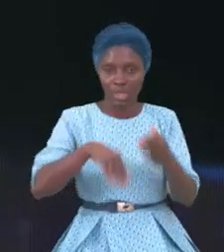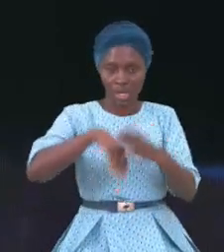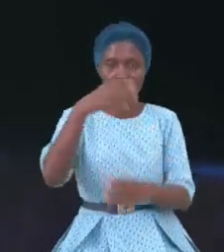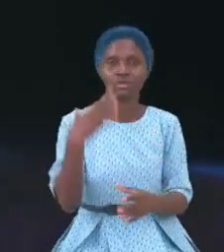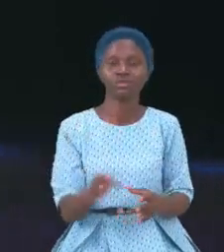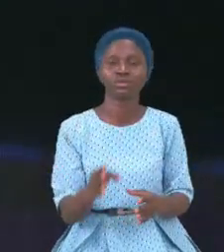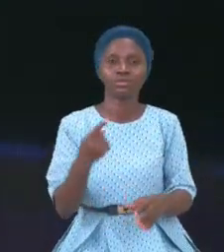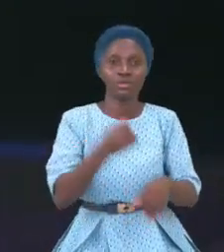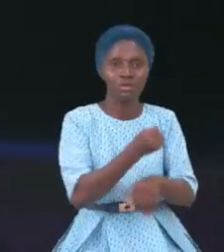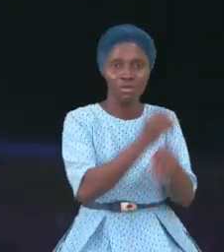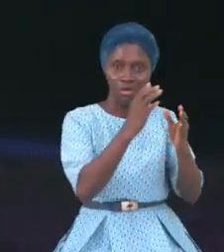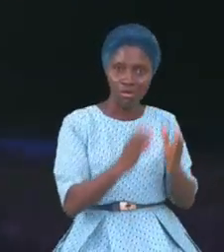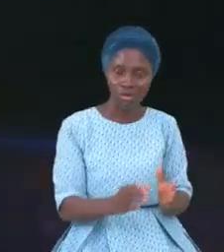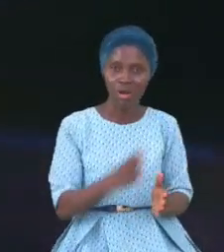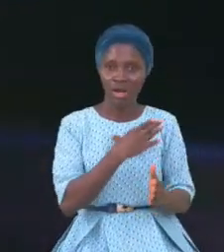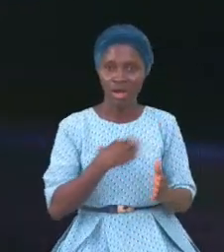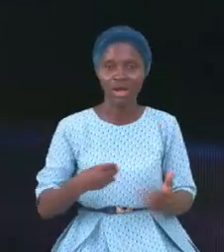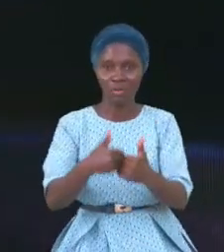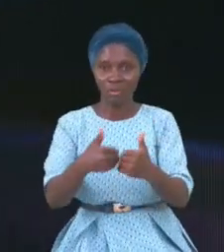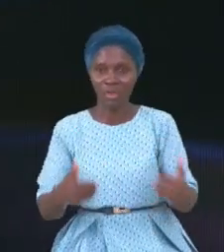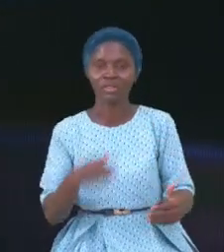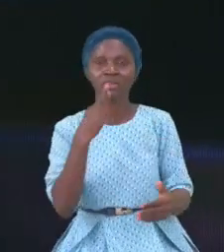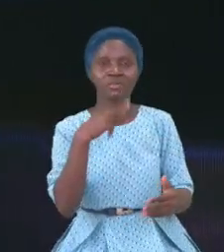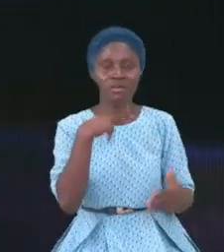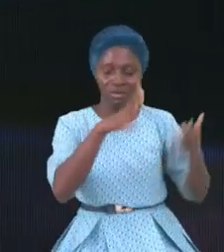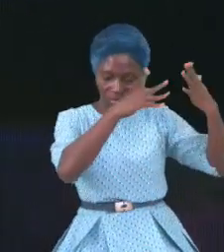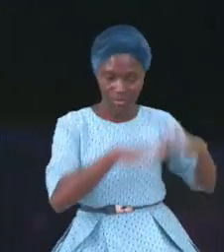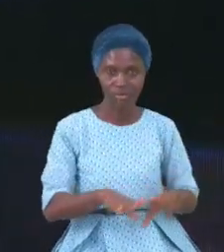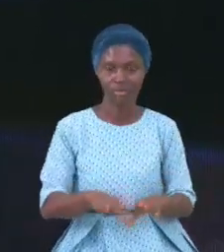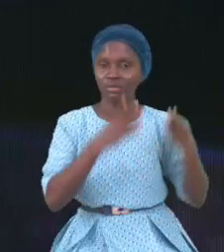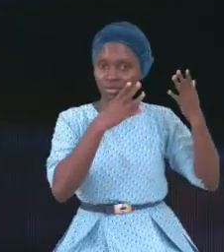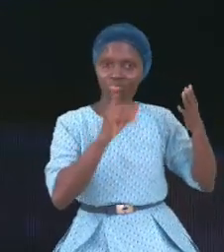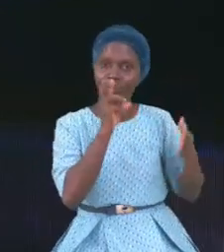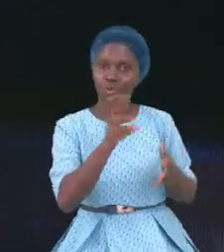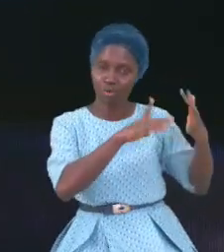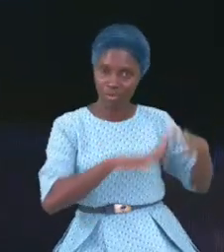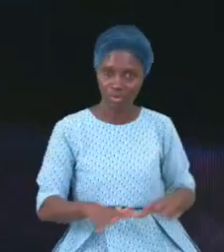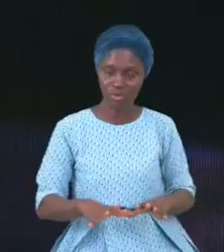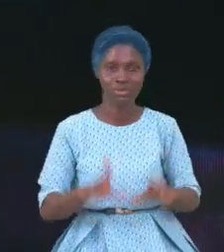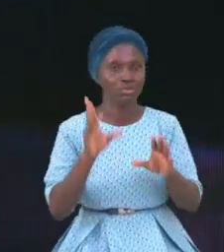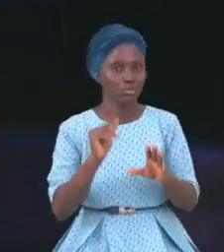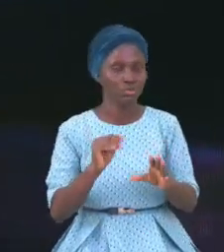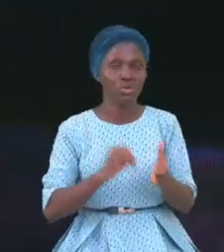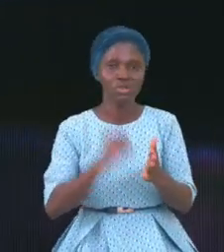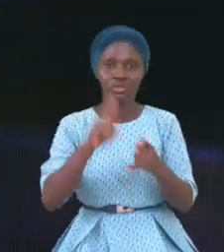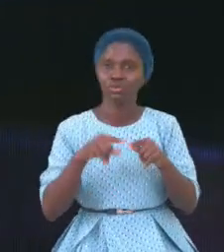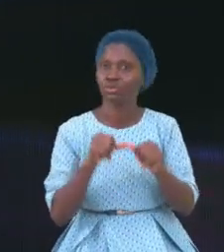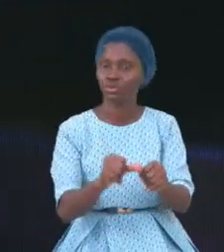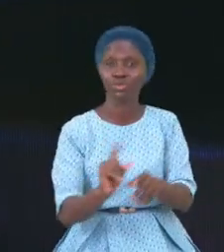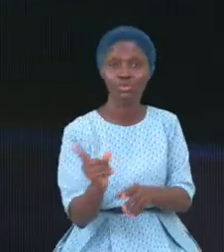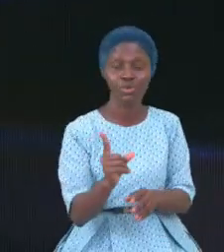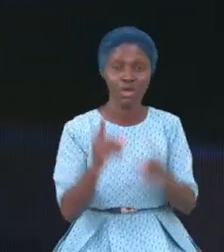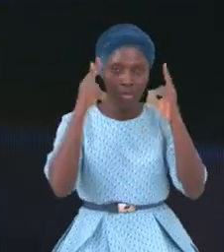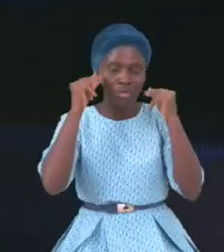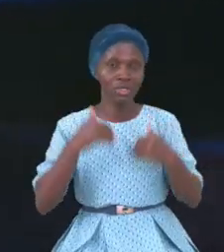manna and give them all that Moses had done. No, it's to continue from where Moses had left. The same thing as